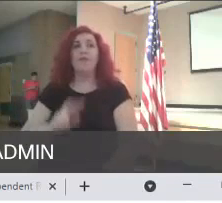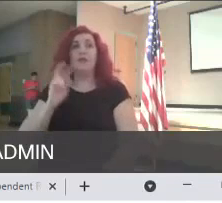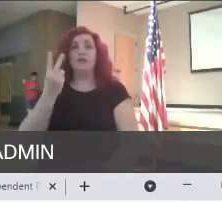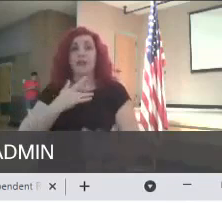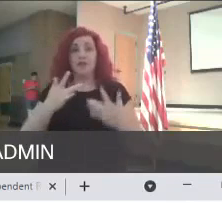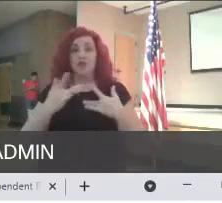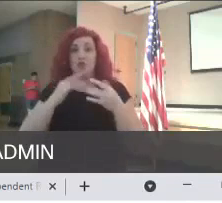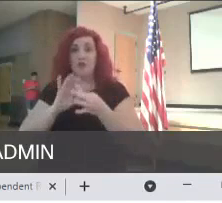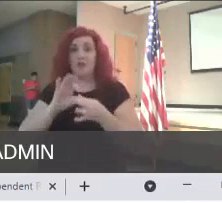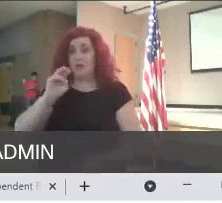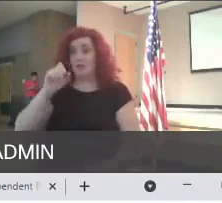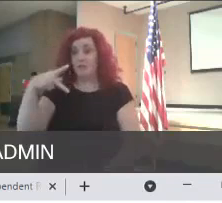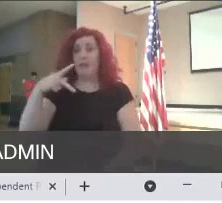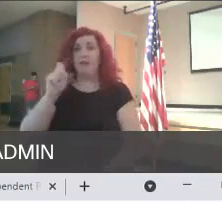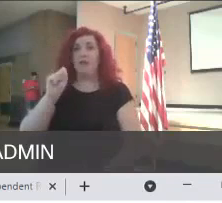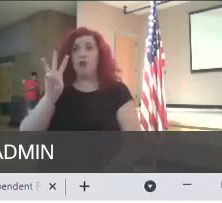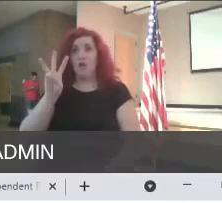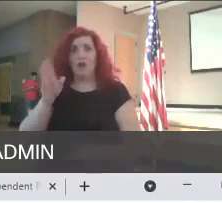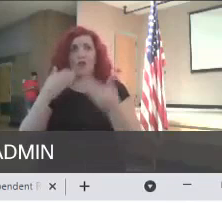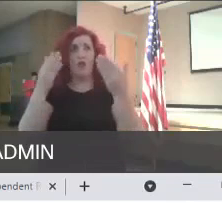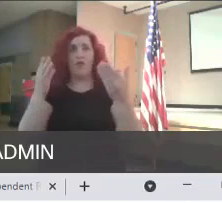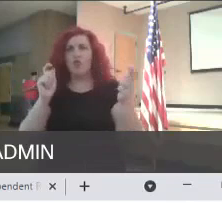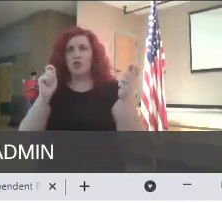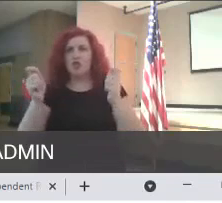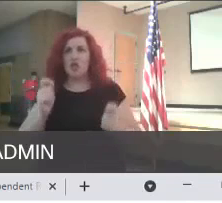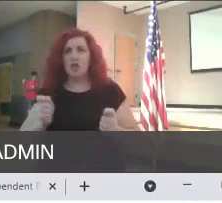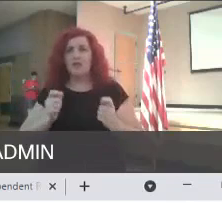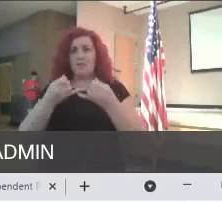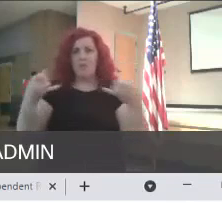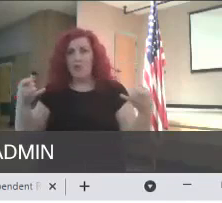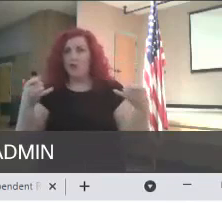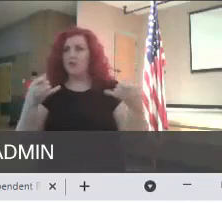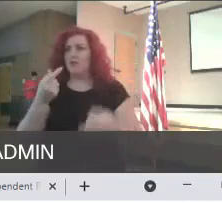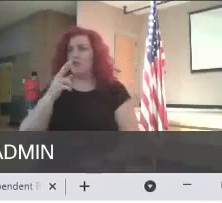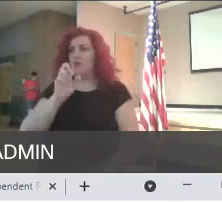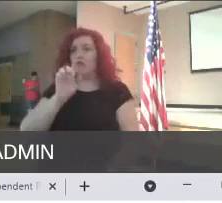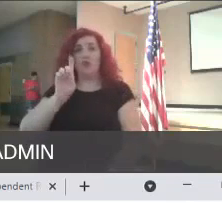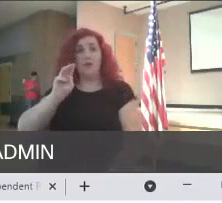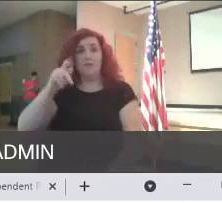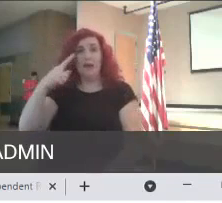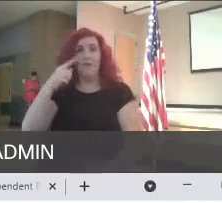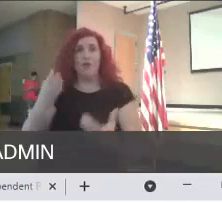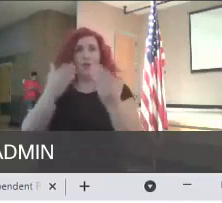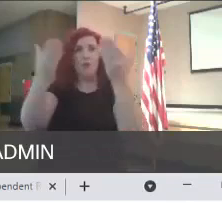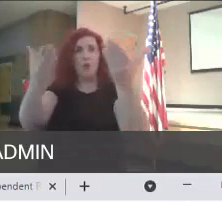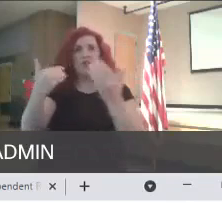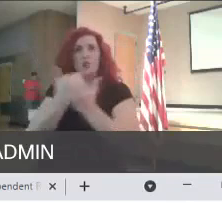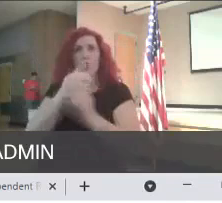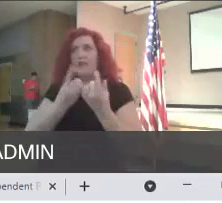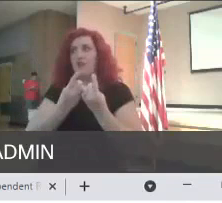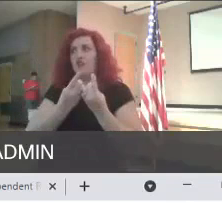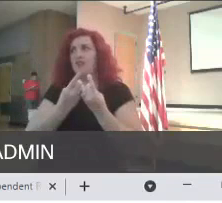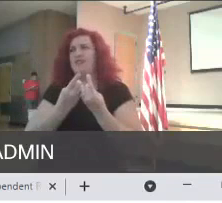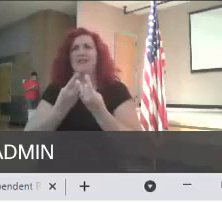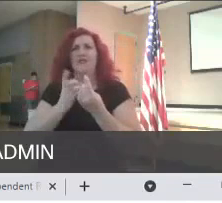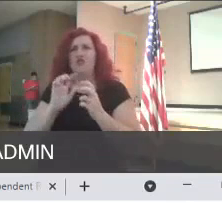has to do with the mapping software that's been offered to help adjust the boundaries of the grid map when proposing new districts. It's just plain